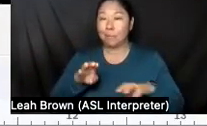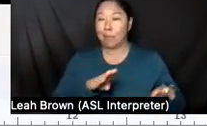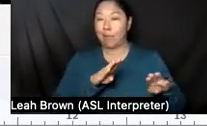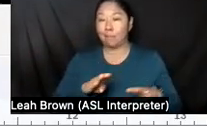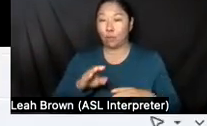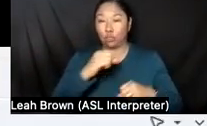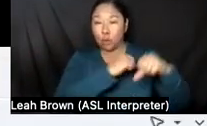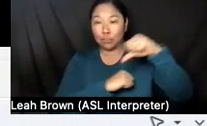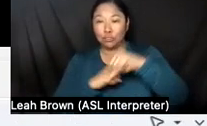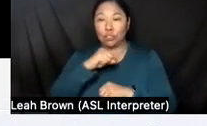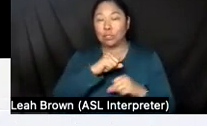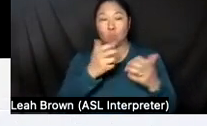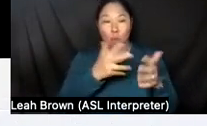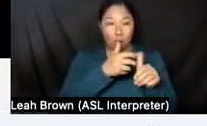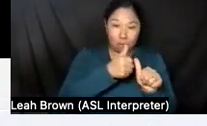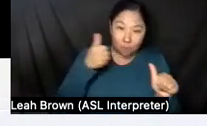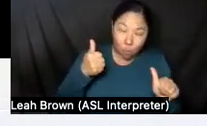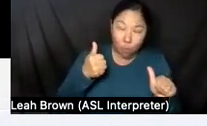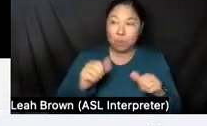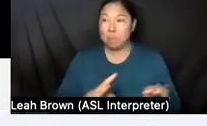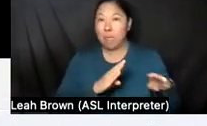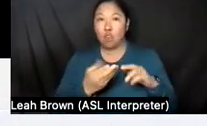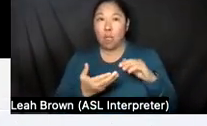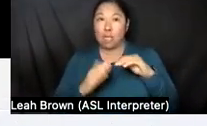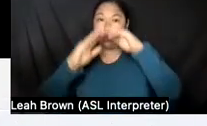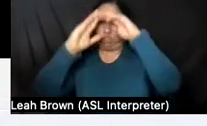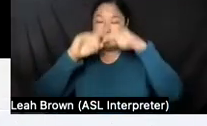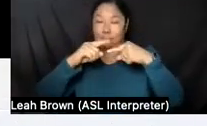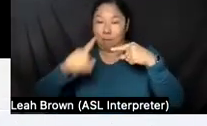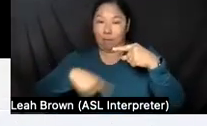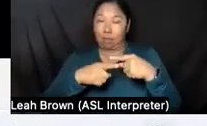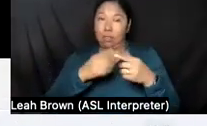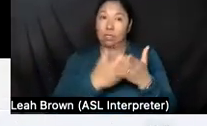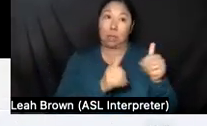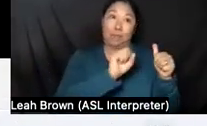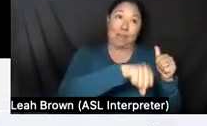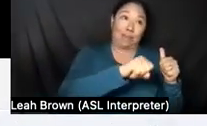avoid, the behavior escalation cycle, and some do's and don'ts for a behavior escalation.